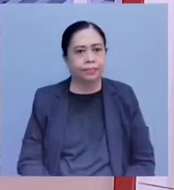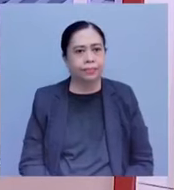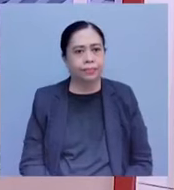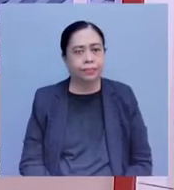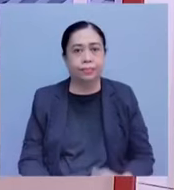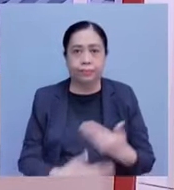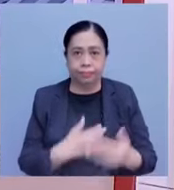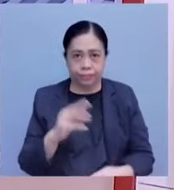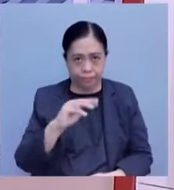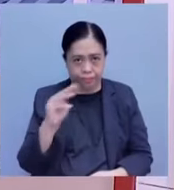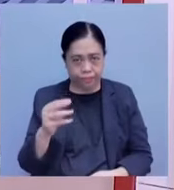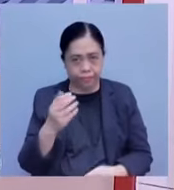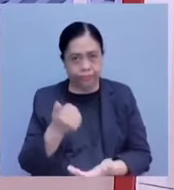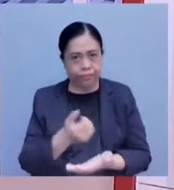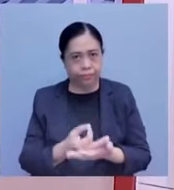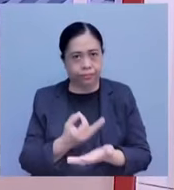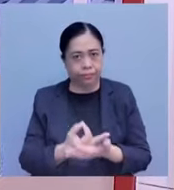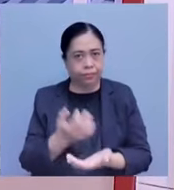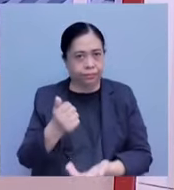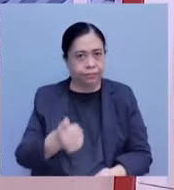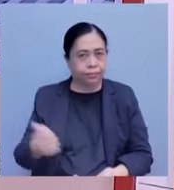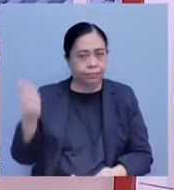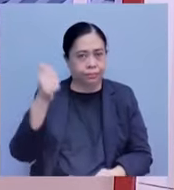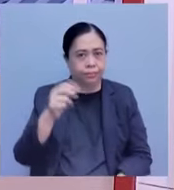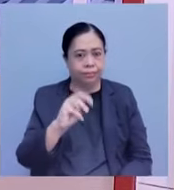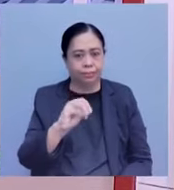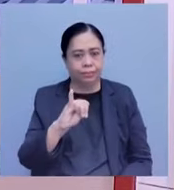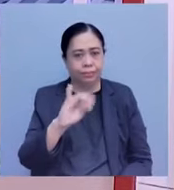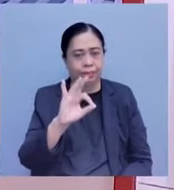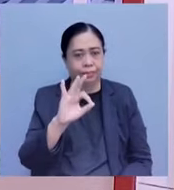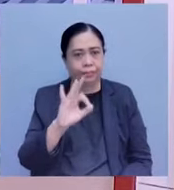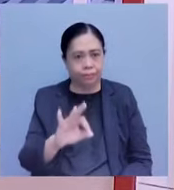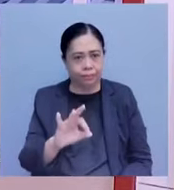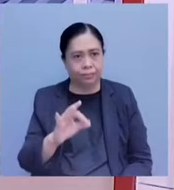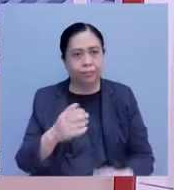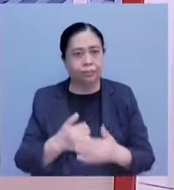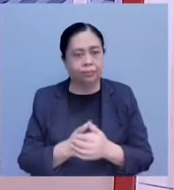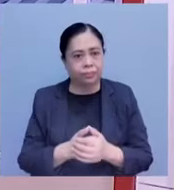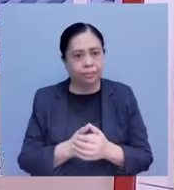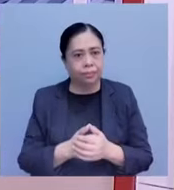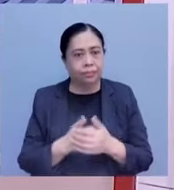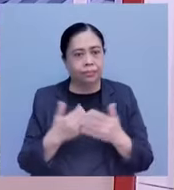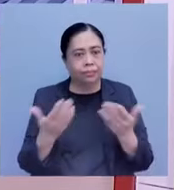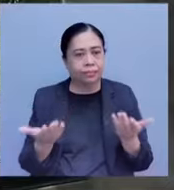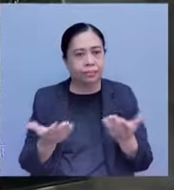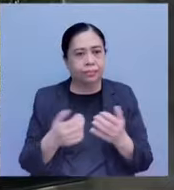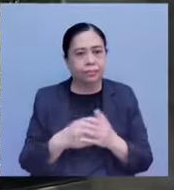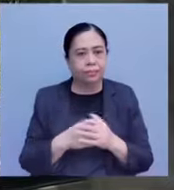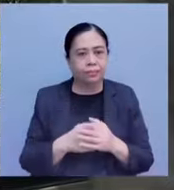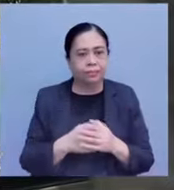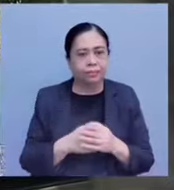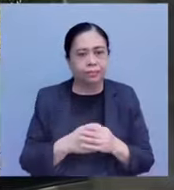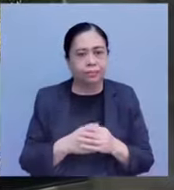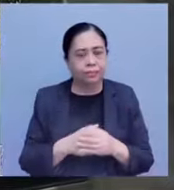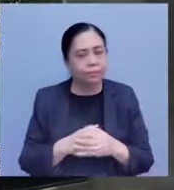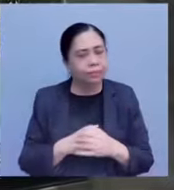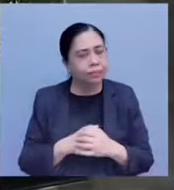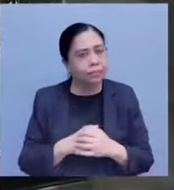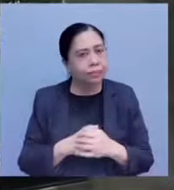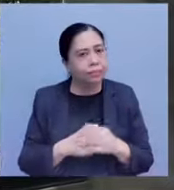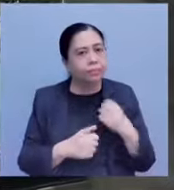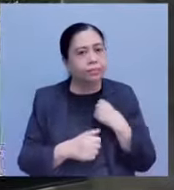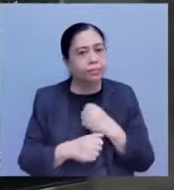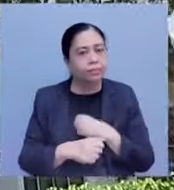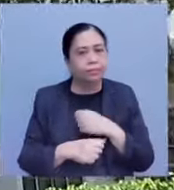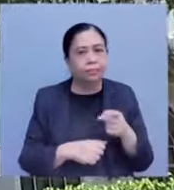Manila's finance chief Benjamin Diokno says the Maharlika Investment Fund is making headway despite a legal challenge before the Supreme Court. Senate Minority